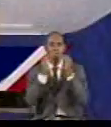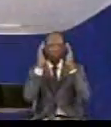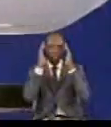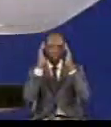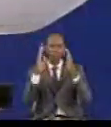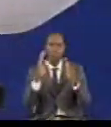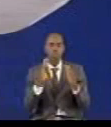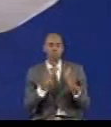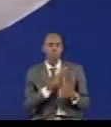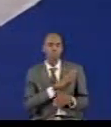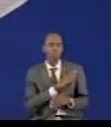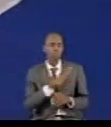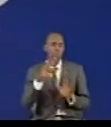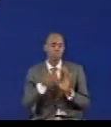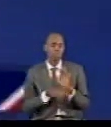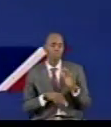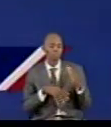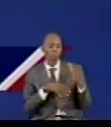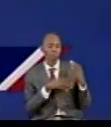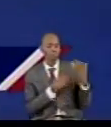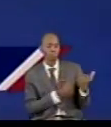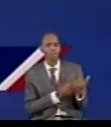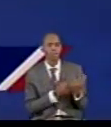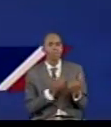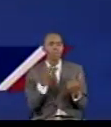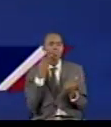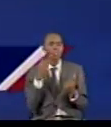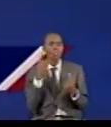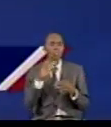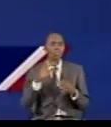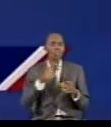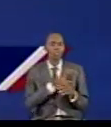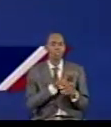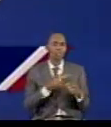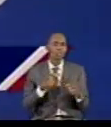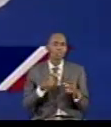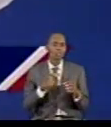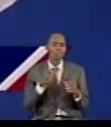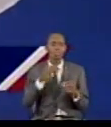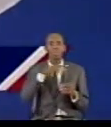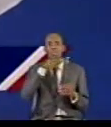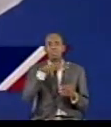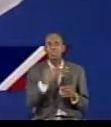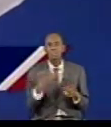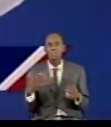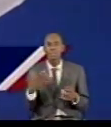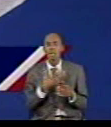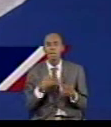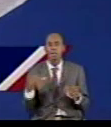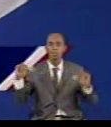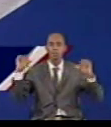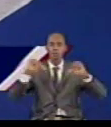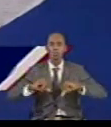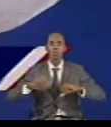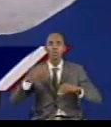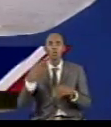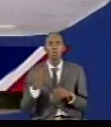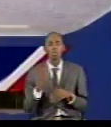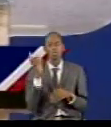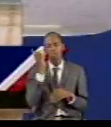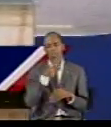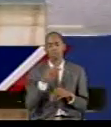one, the corruption and condemnation of false brethren. Those